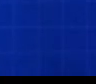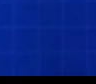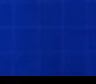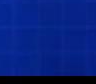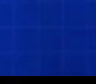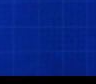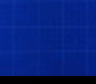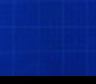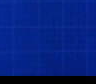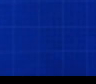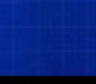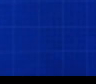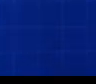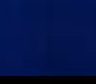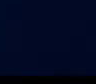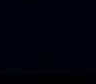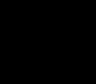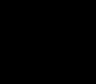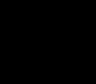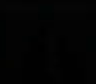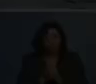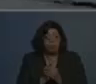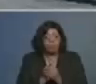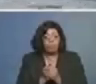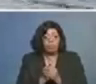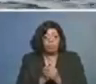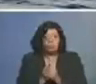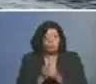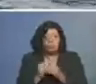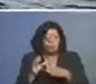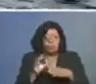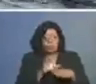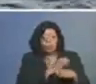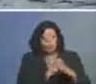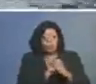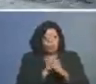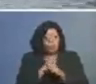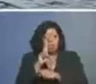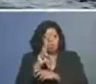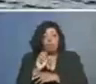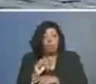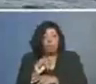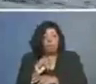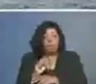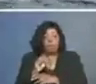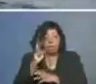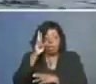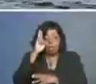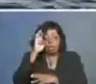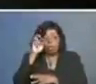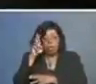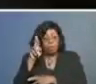Shop online for free in-store pickup in 2 hours or less. According to CoastGuardNews.com, U.S. Coast Guard cutter Robert Yared's